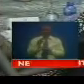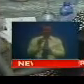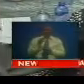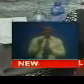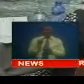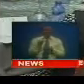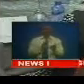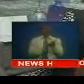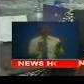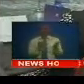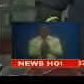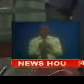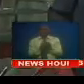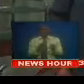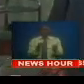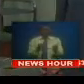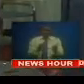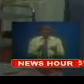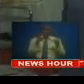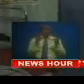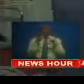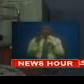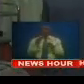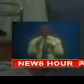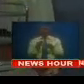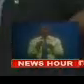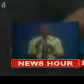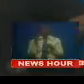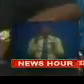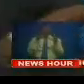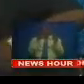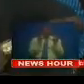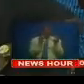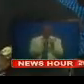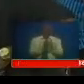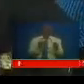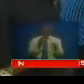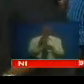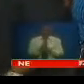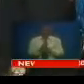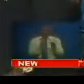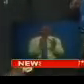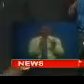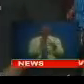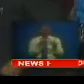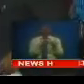NCA believes that with the emergence of television's wide space issues, access to internet